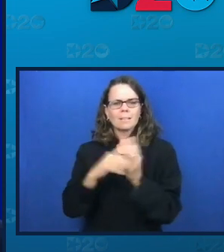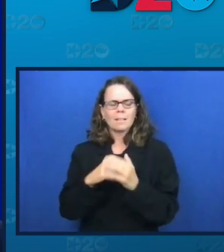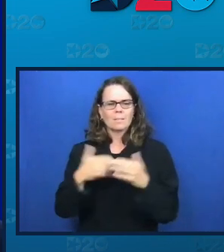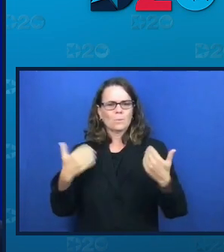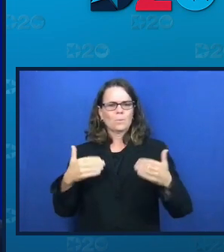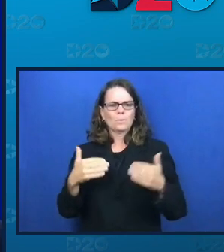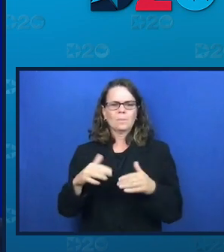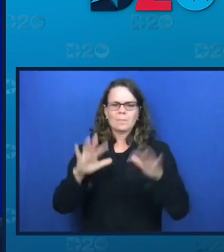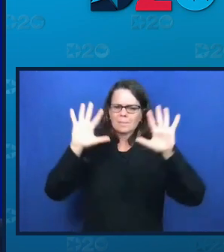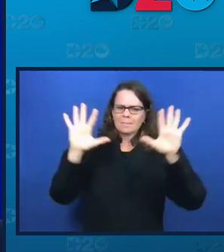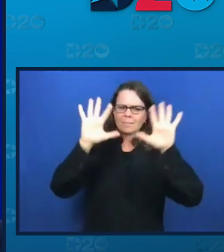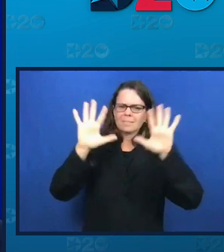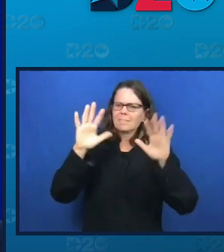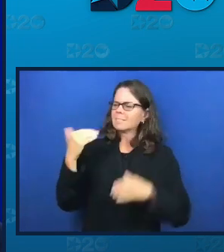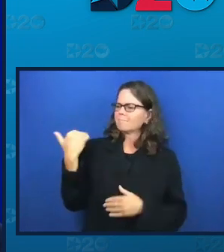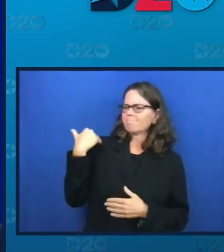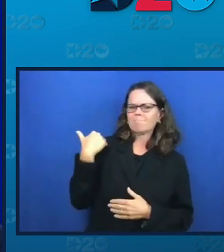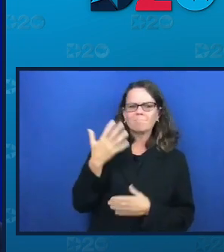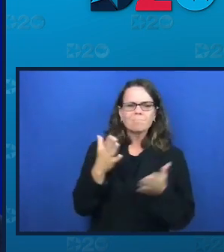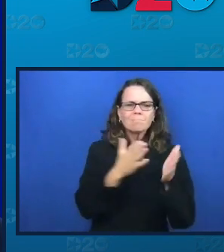son. And